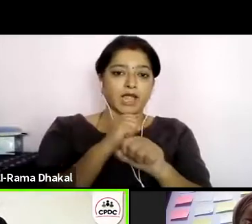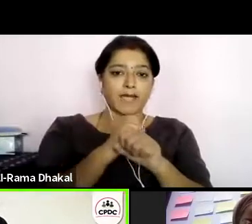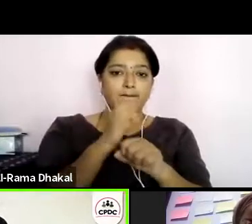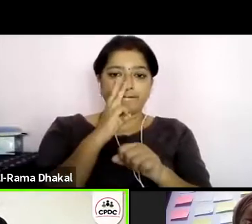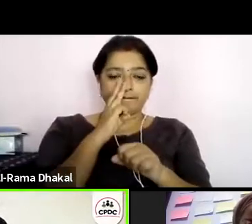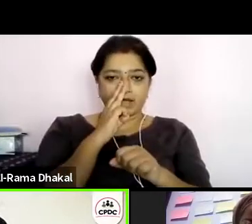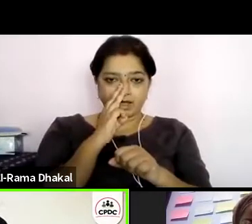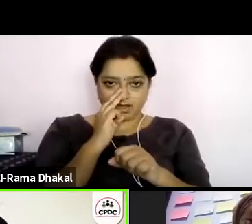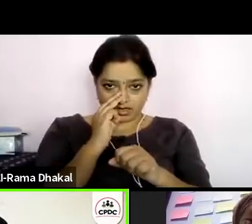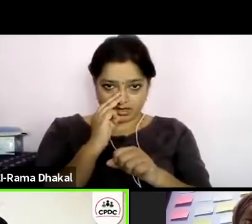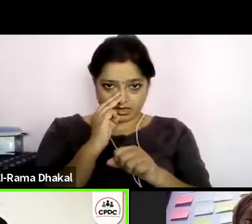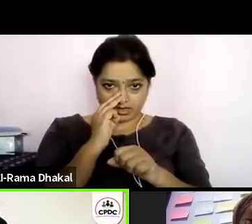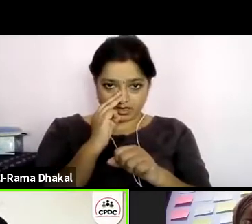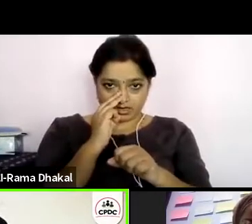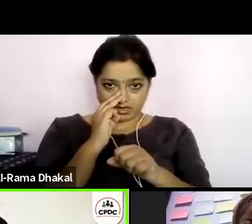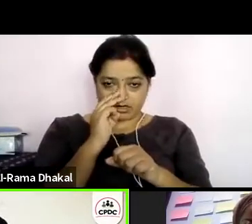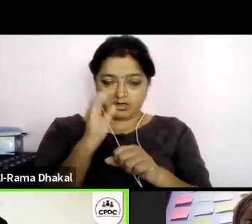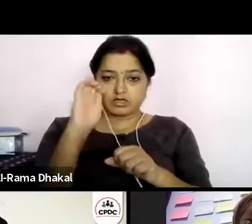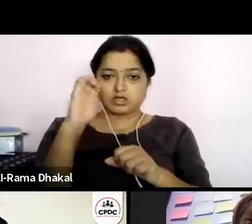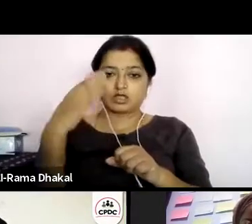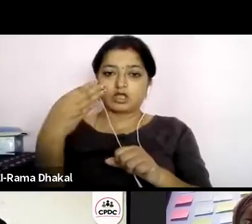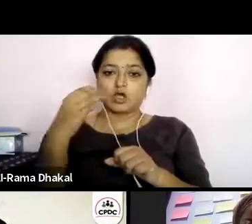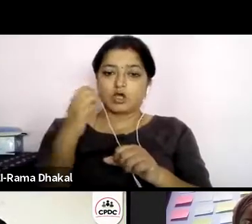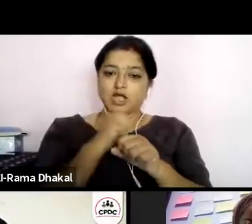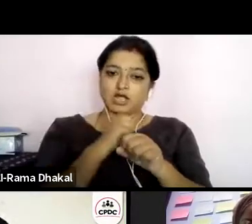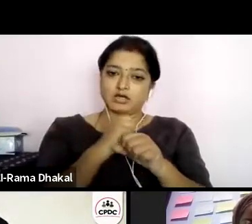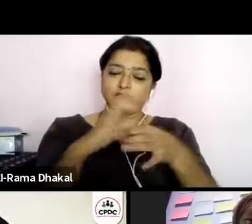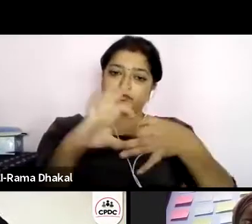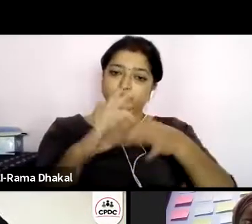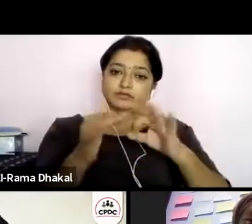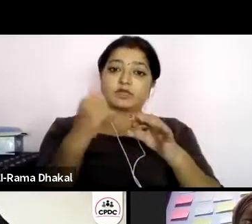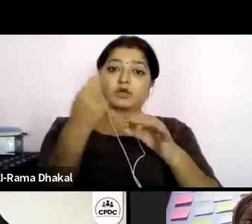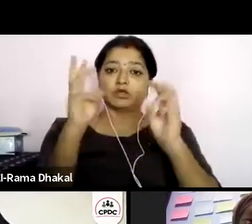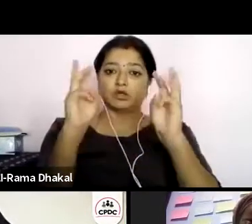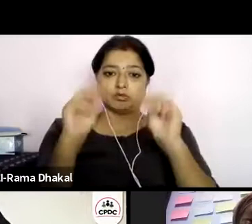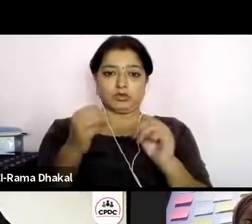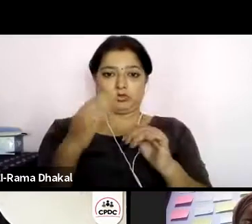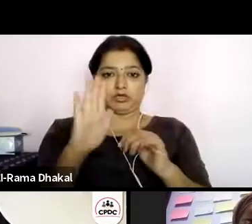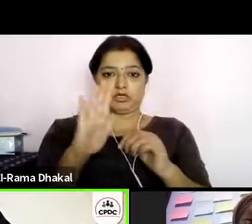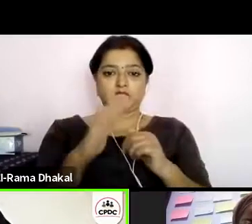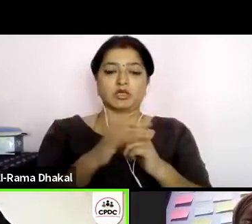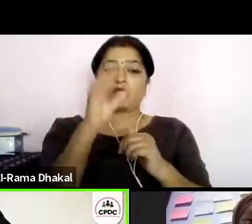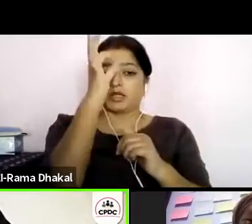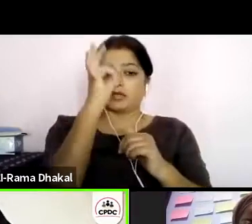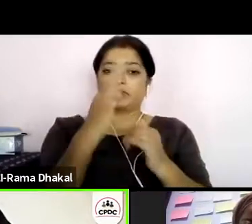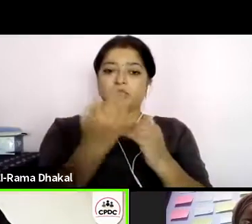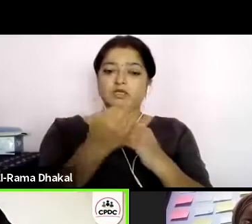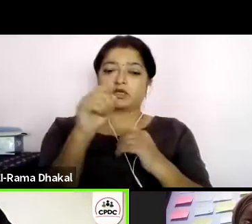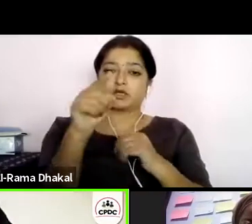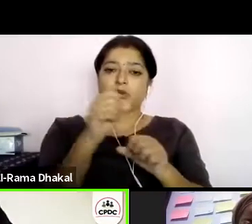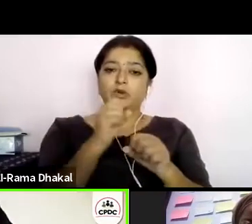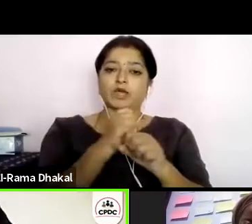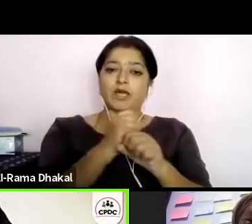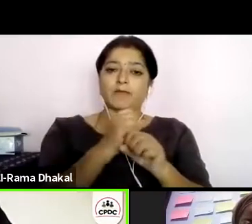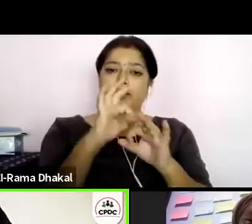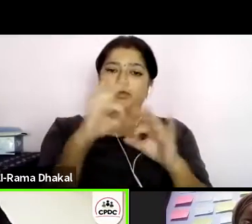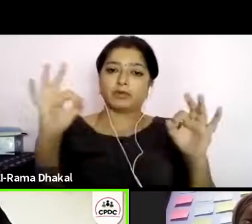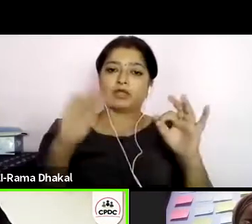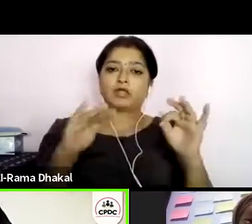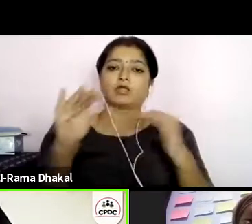levels? Just some of your experiences on that. It's so many experiences. For